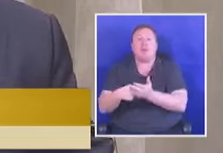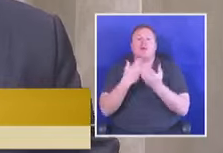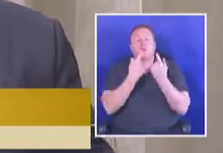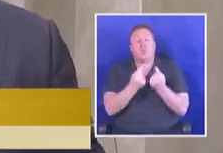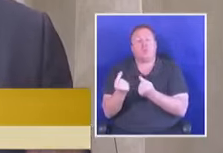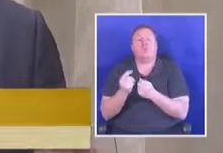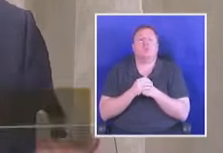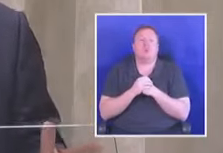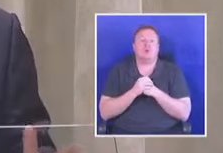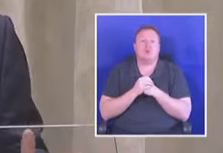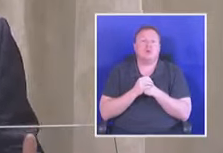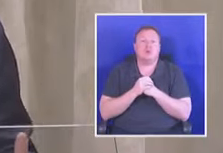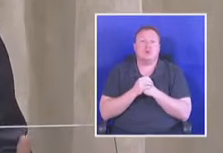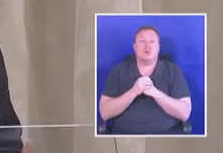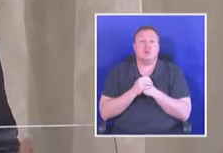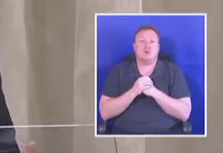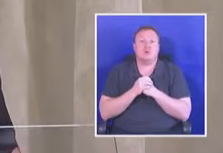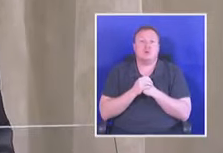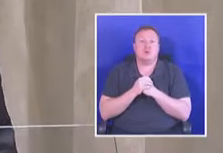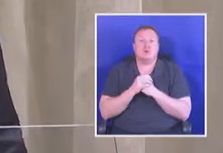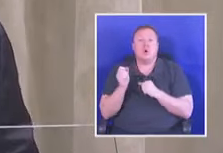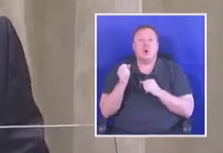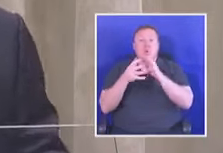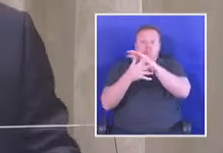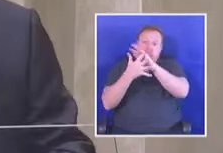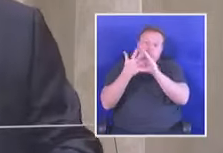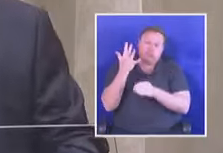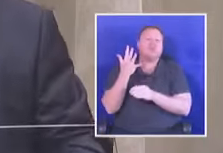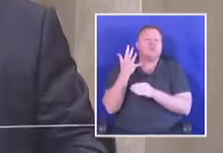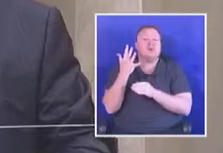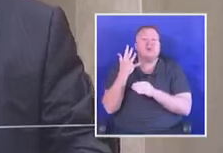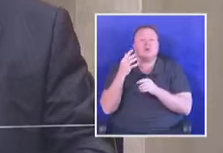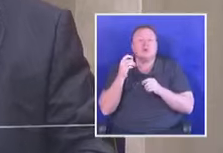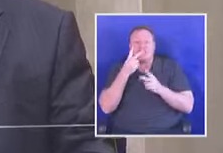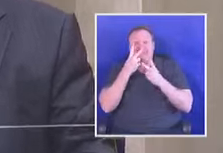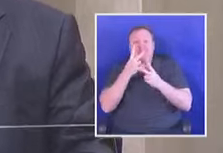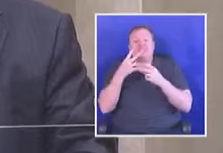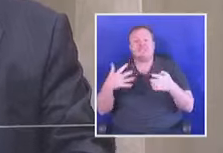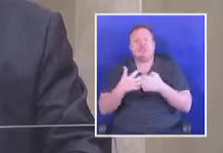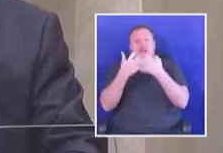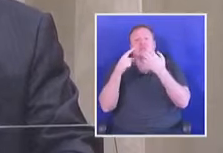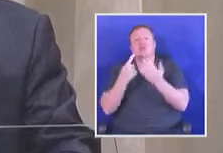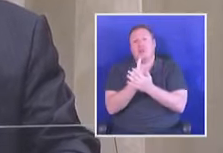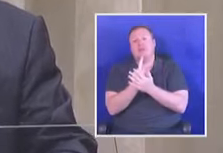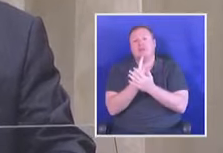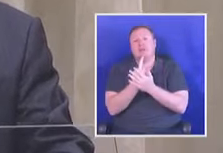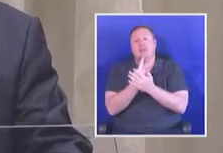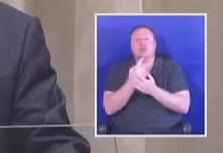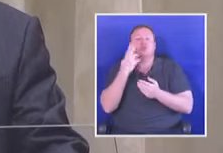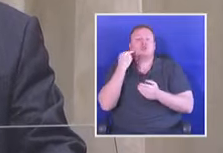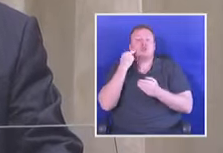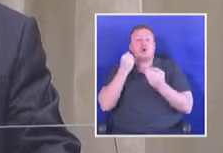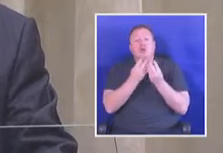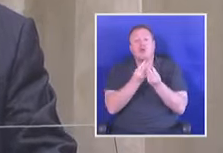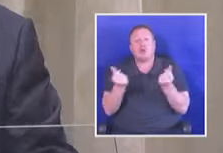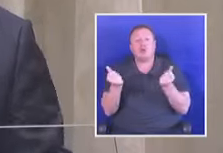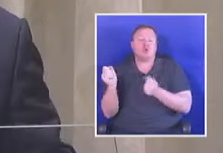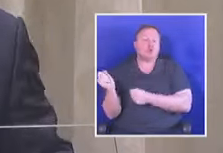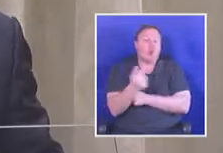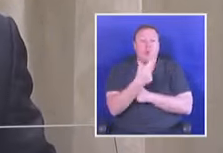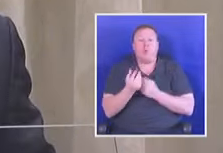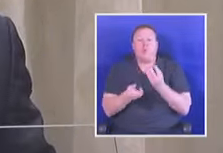give rise to a challenge that all of us should face up to and address with a view of finding solutions. And if